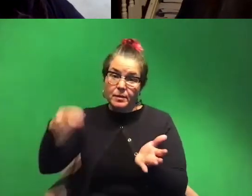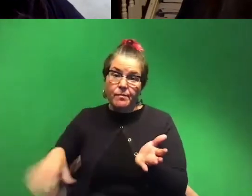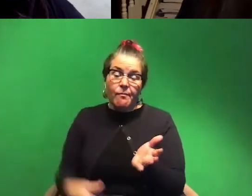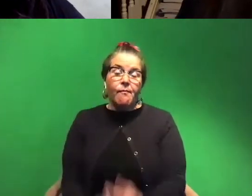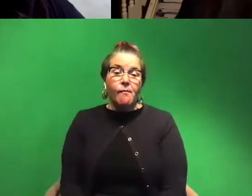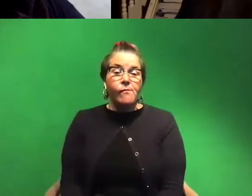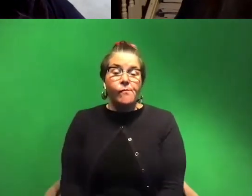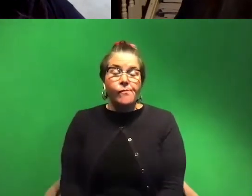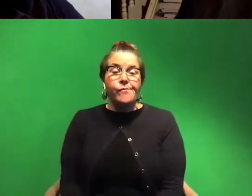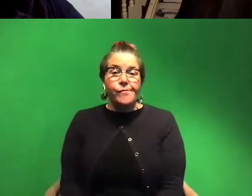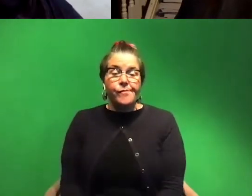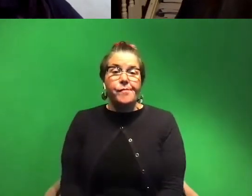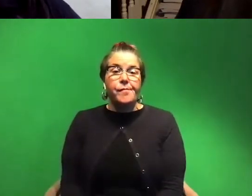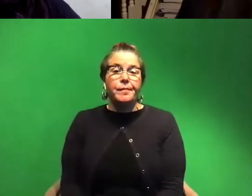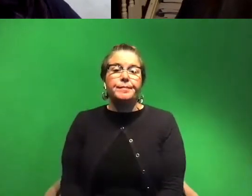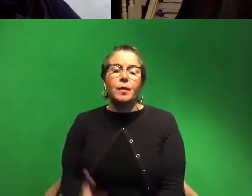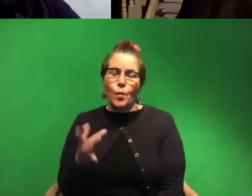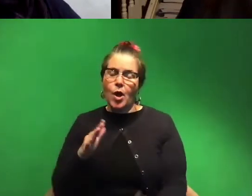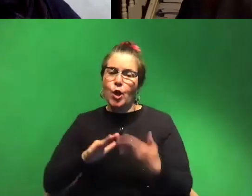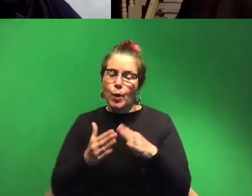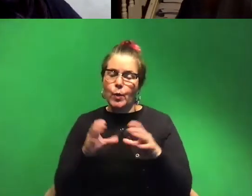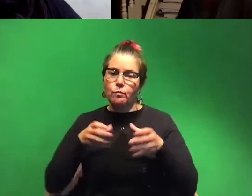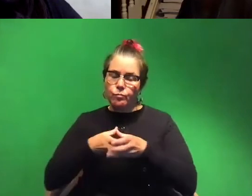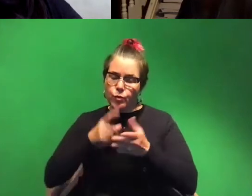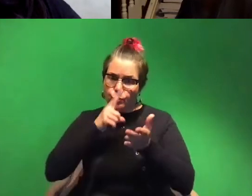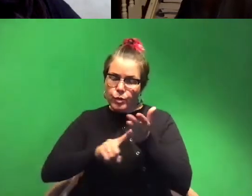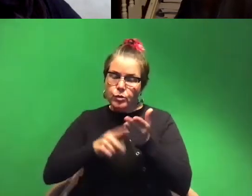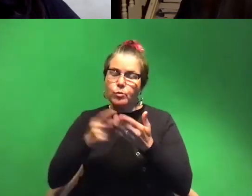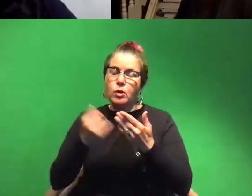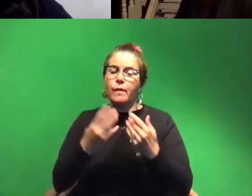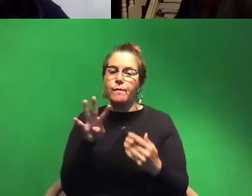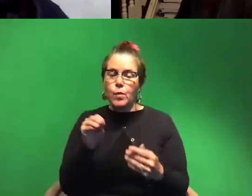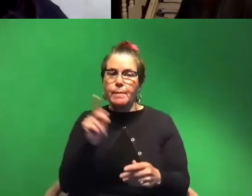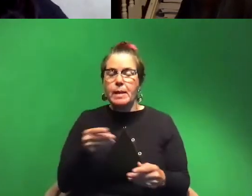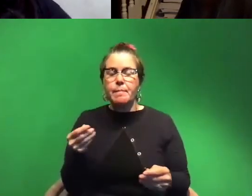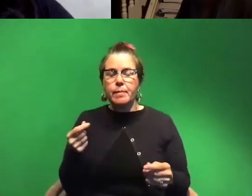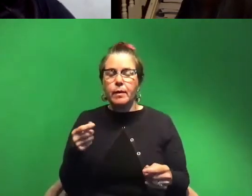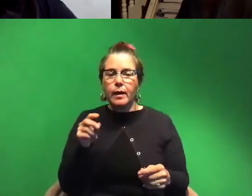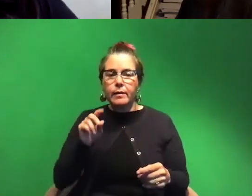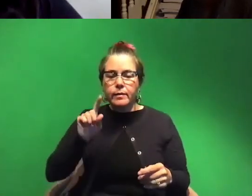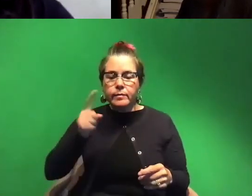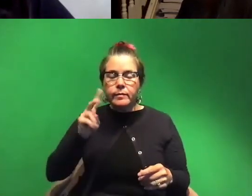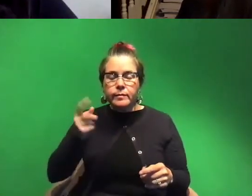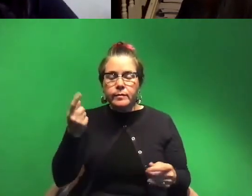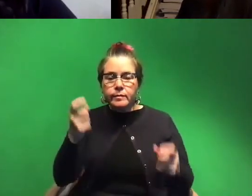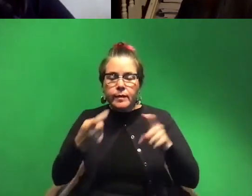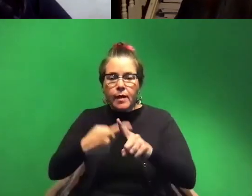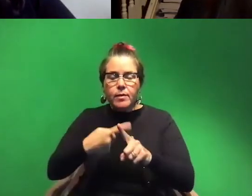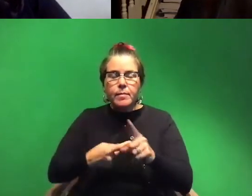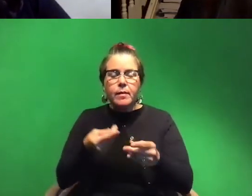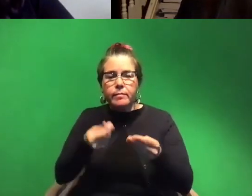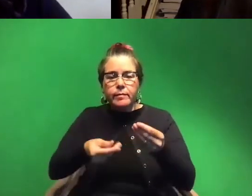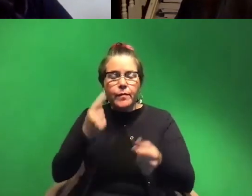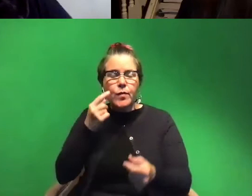And this is why we do this as a group community research project, where like 40 people are chipping in a couple of dollars a month for their food, because we